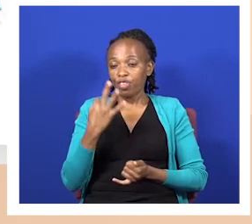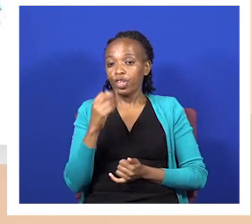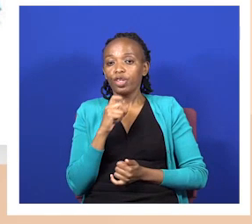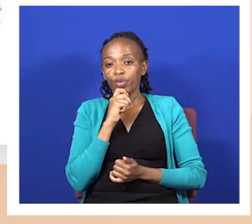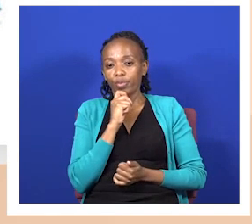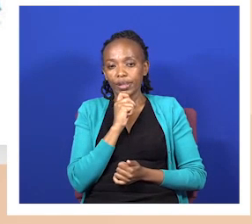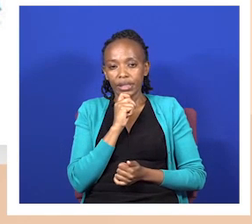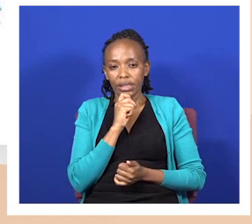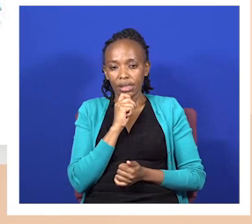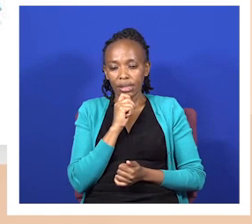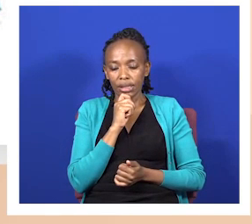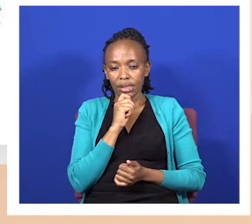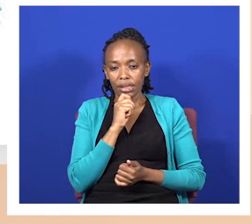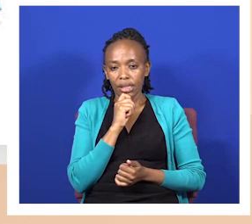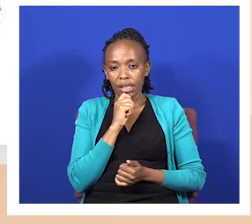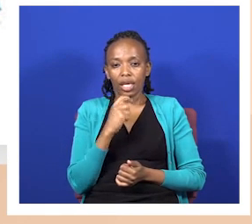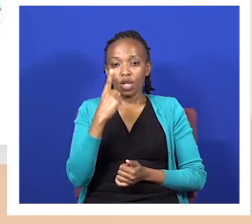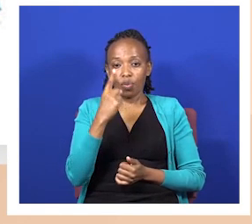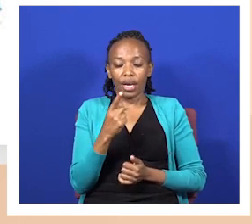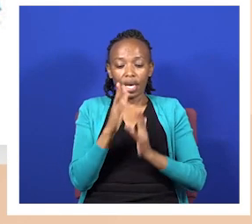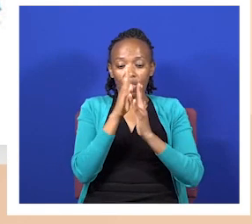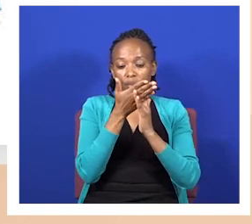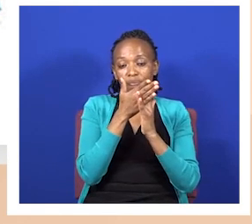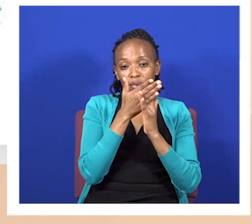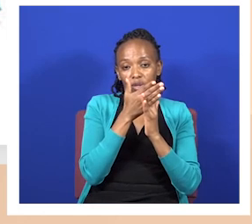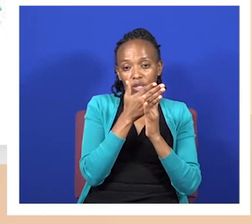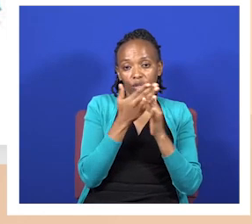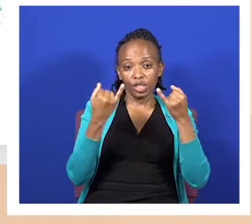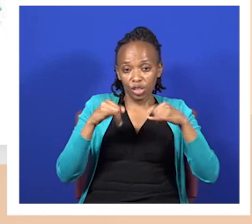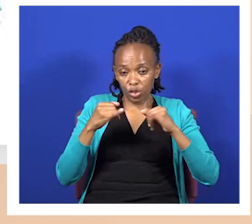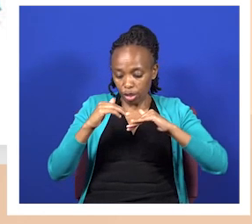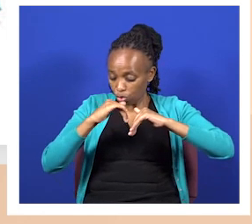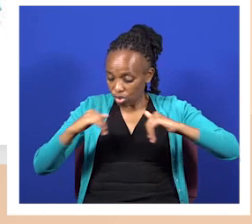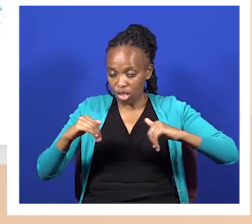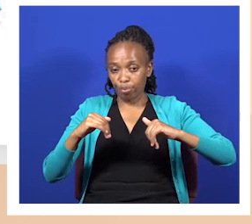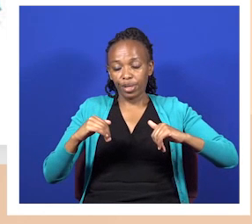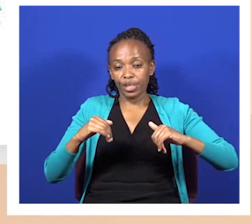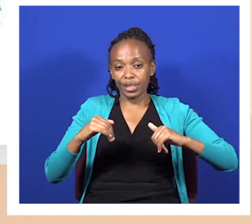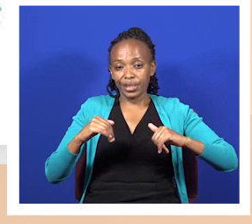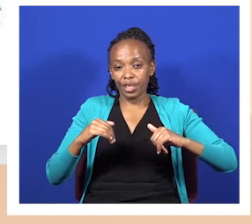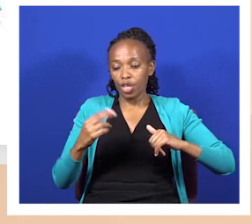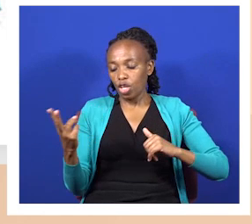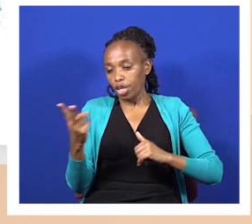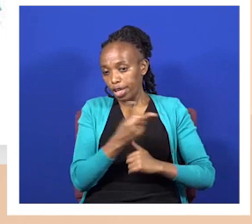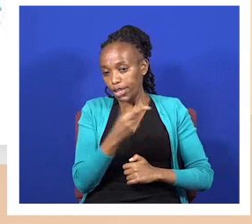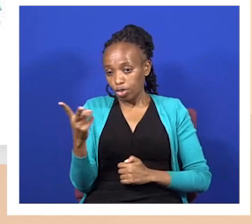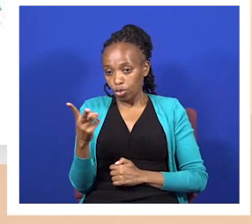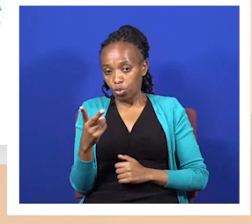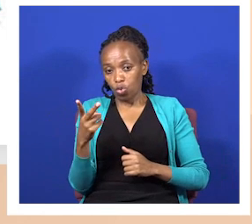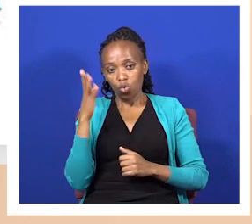three boys. And the one in the middle is trying to separate the two